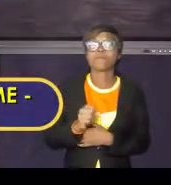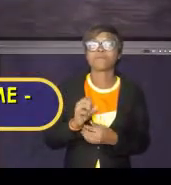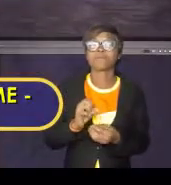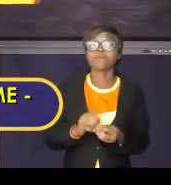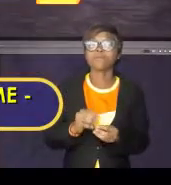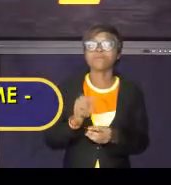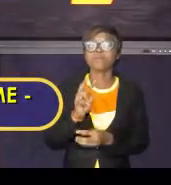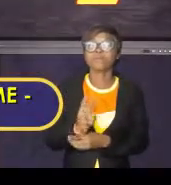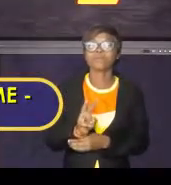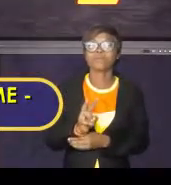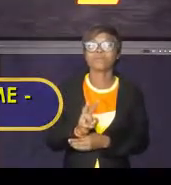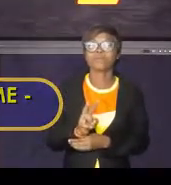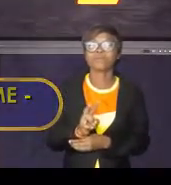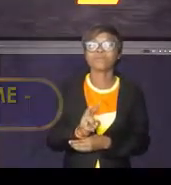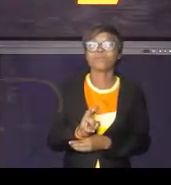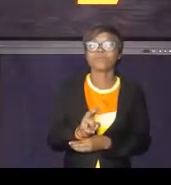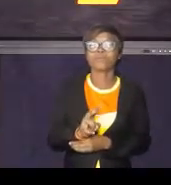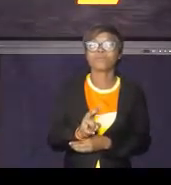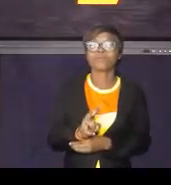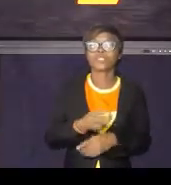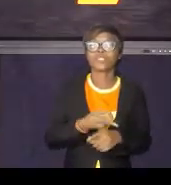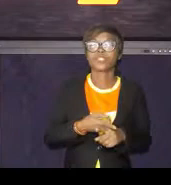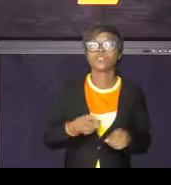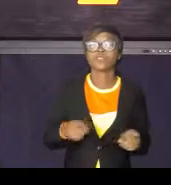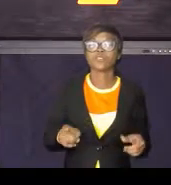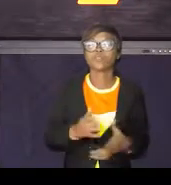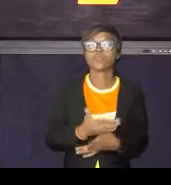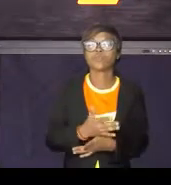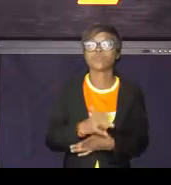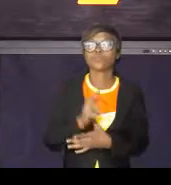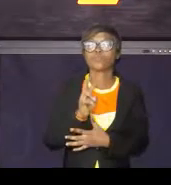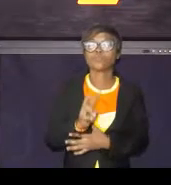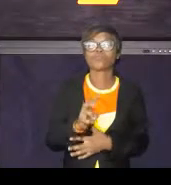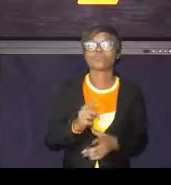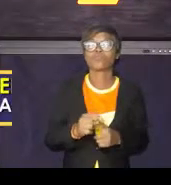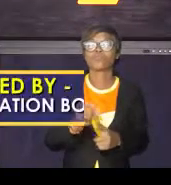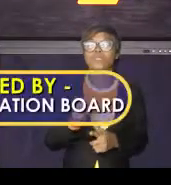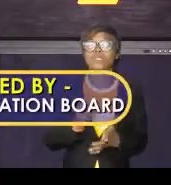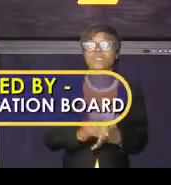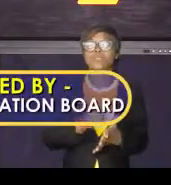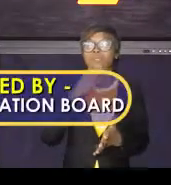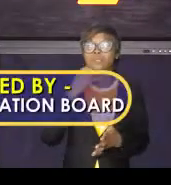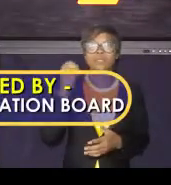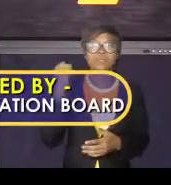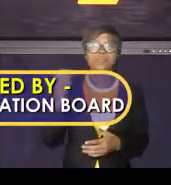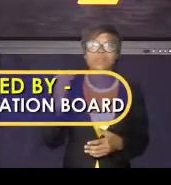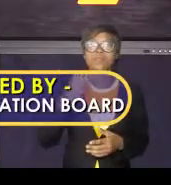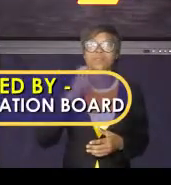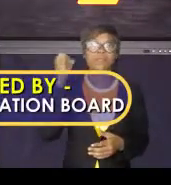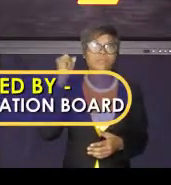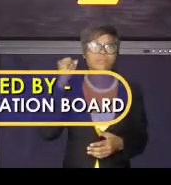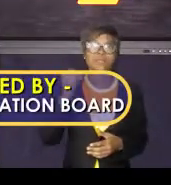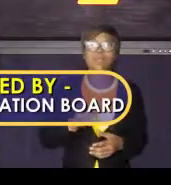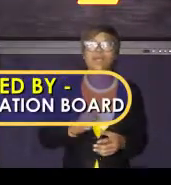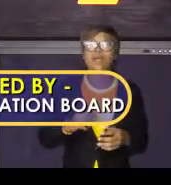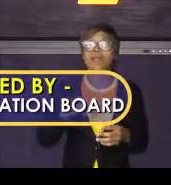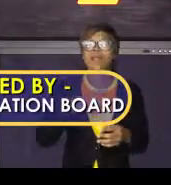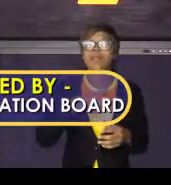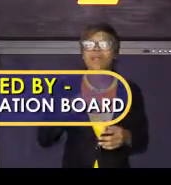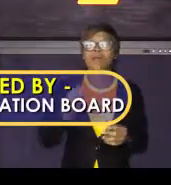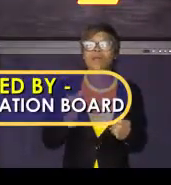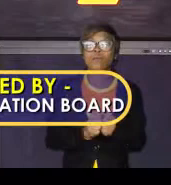first part of homophones, and differentiate between 2 words that sound alike with